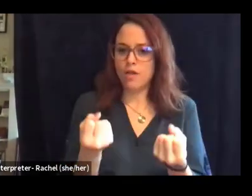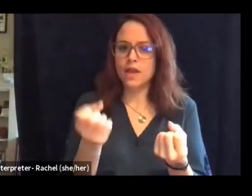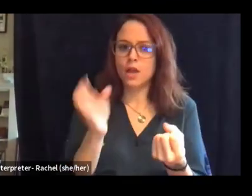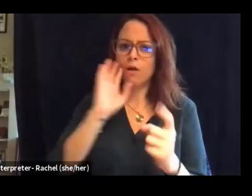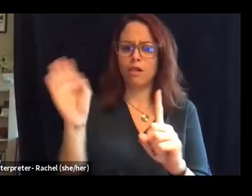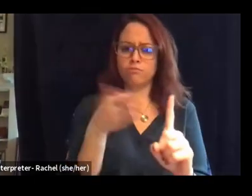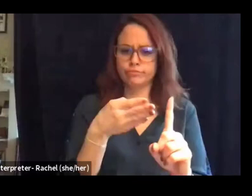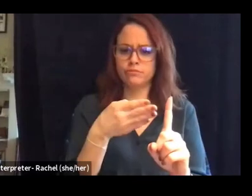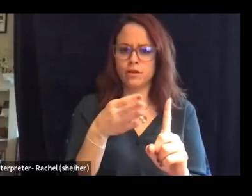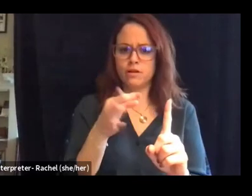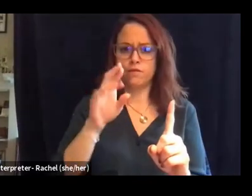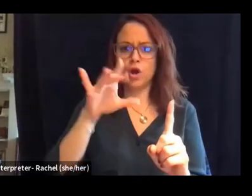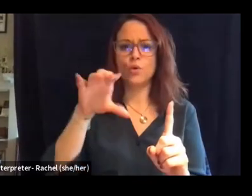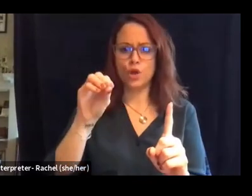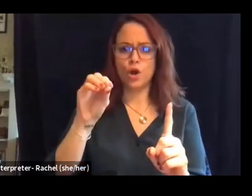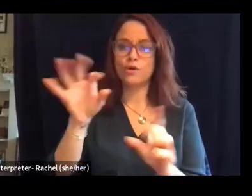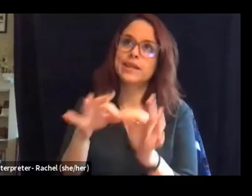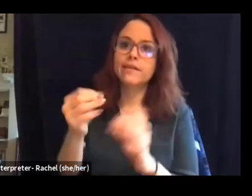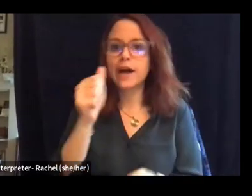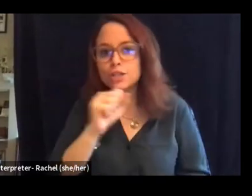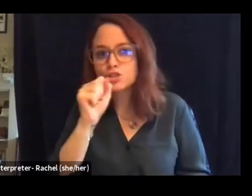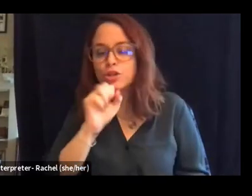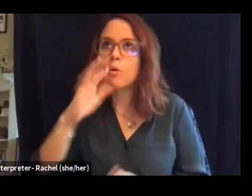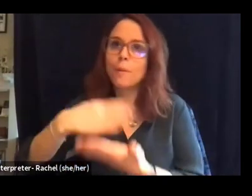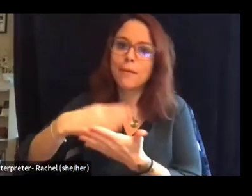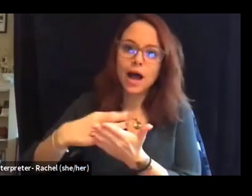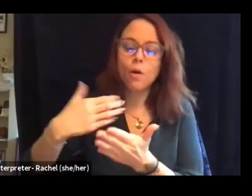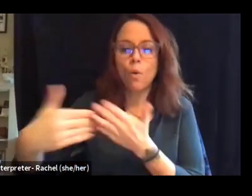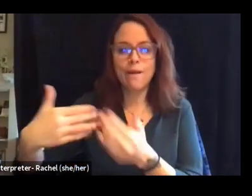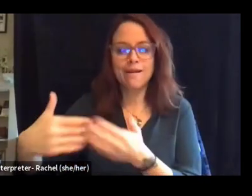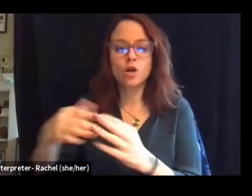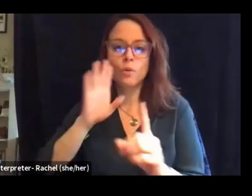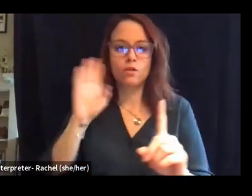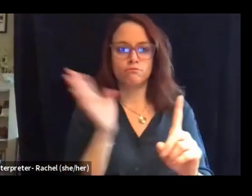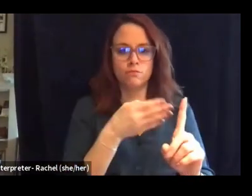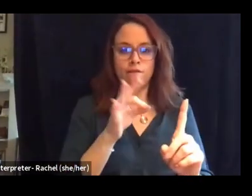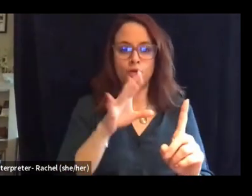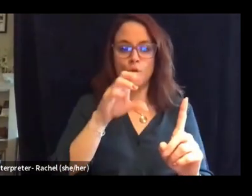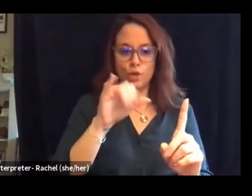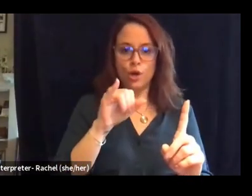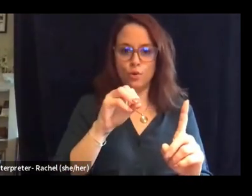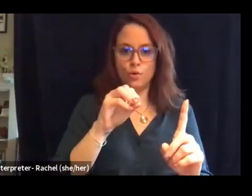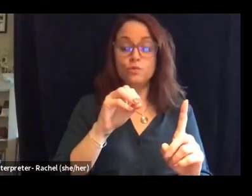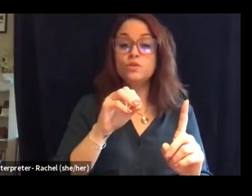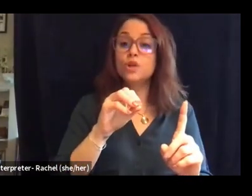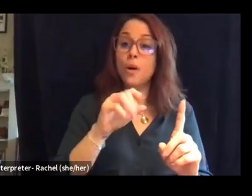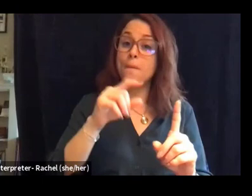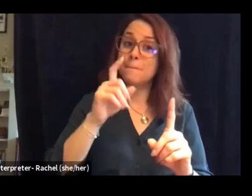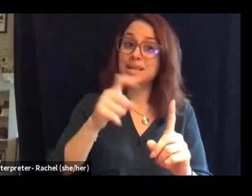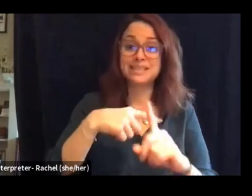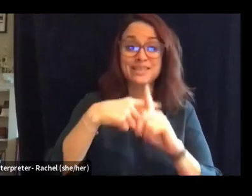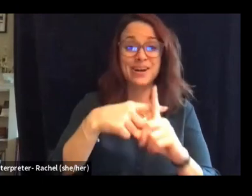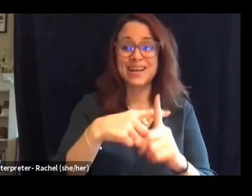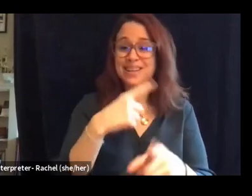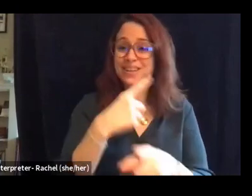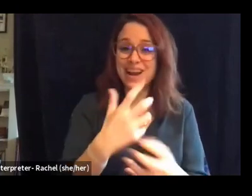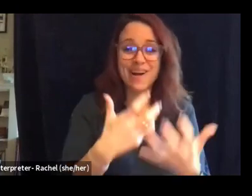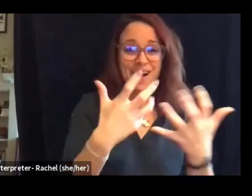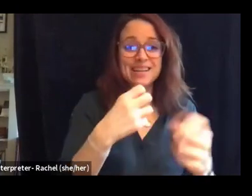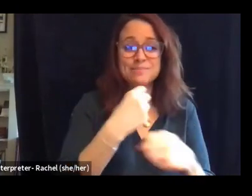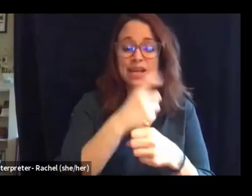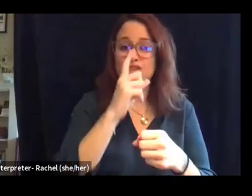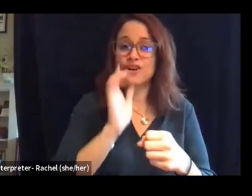respect to my yogurt business. So we want to be very clear on what that mind-opening thought is going to